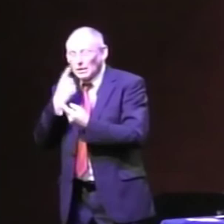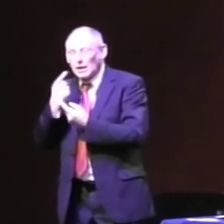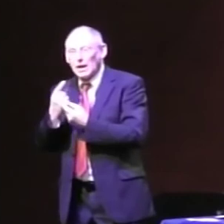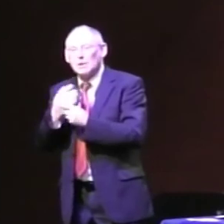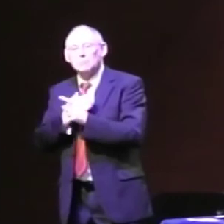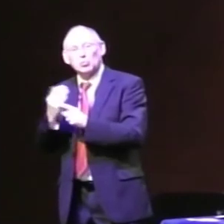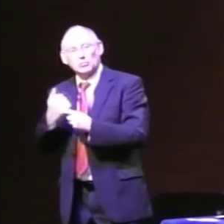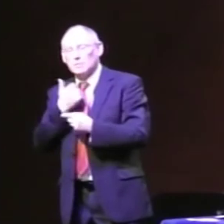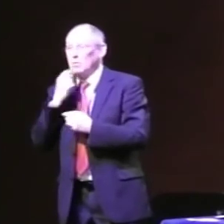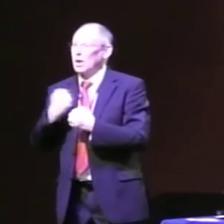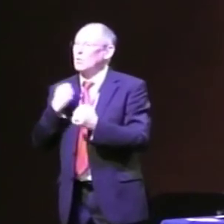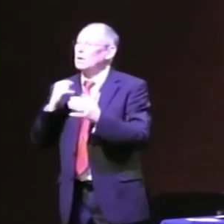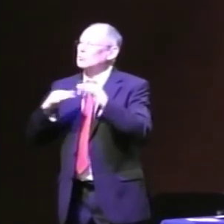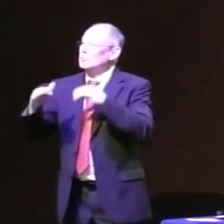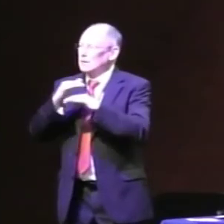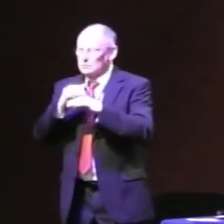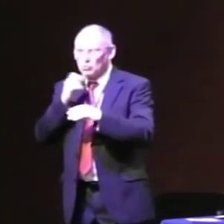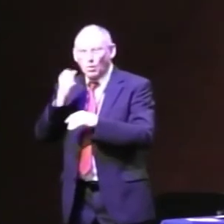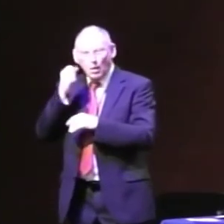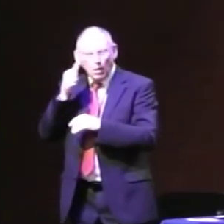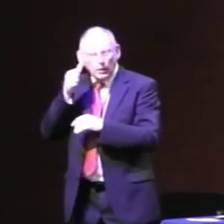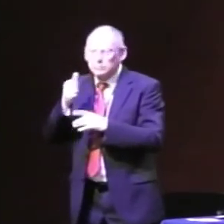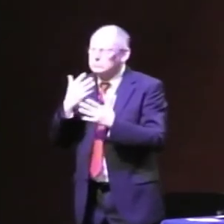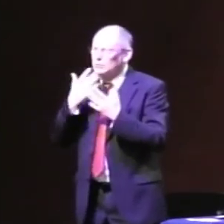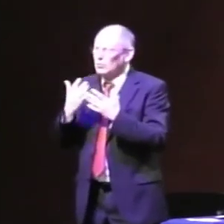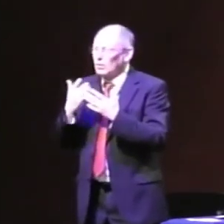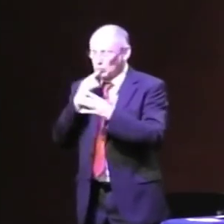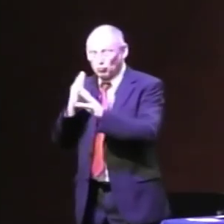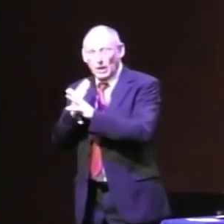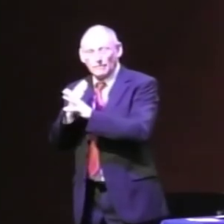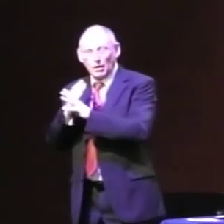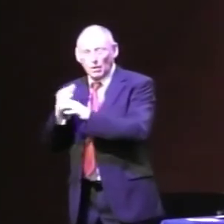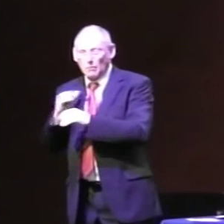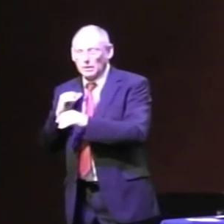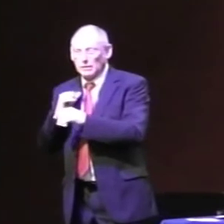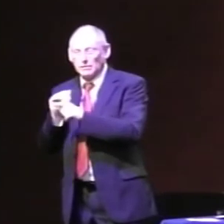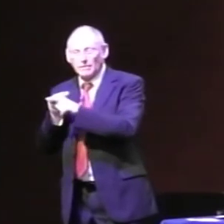people in our society are unaware of the creeping influence that private companies